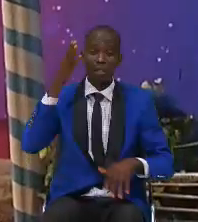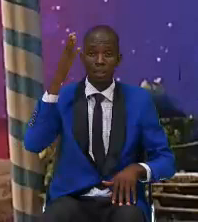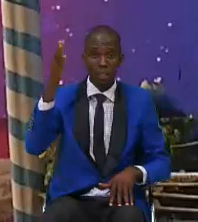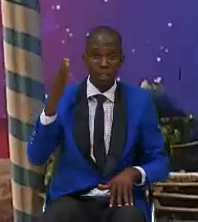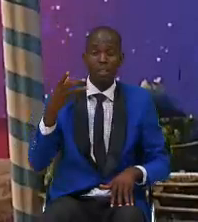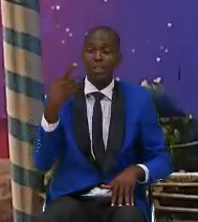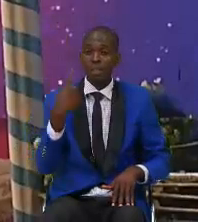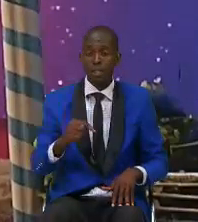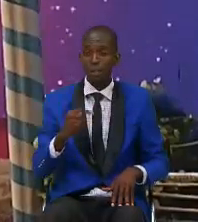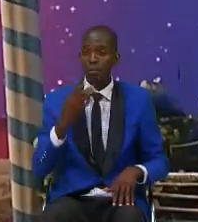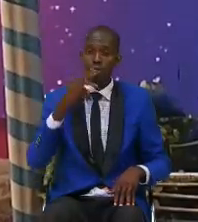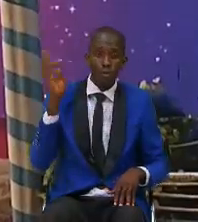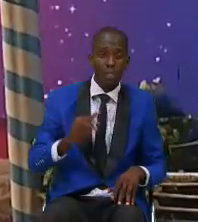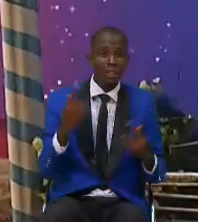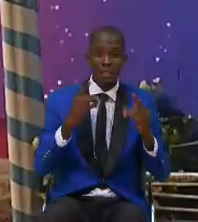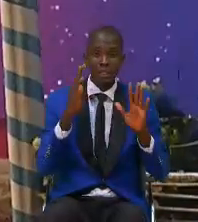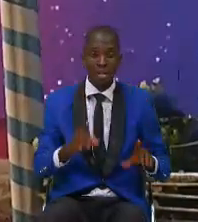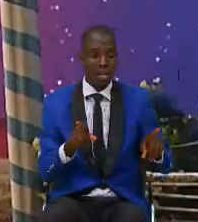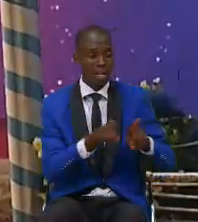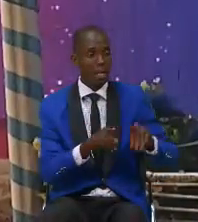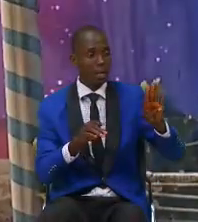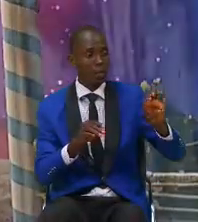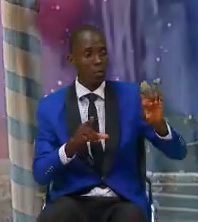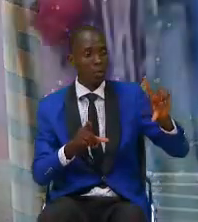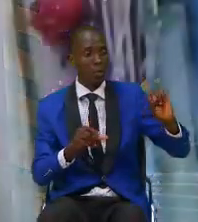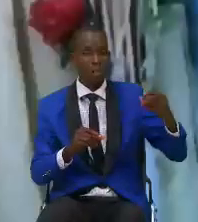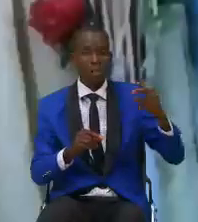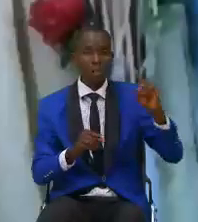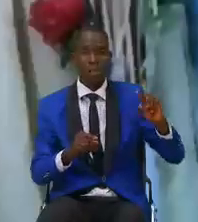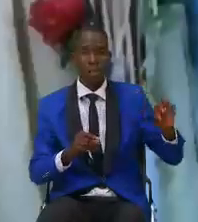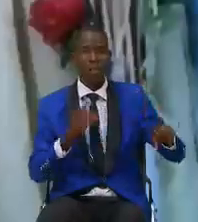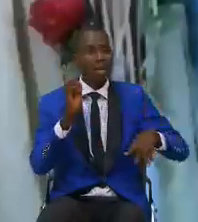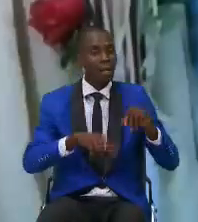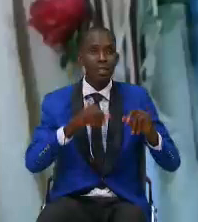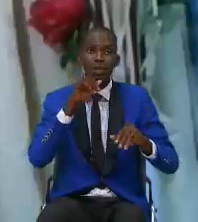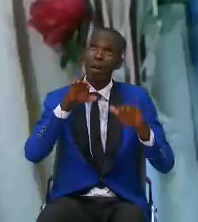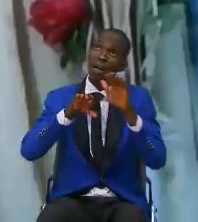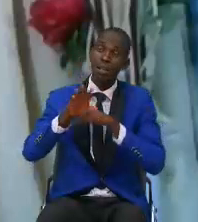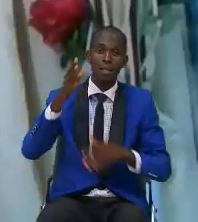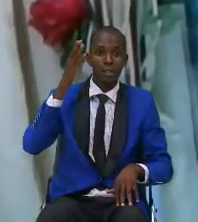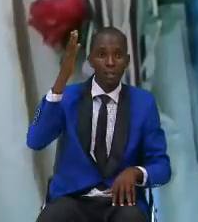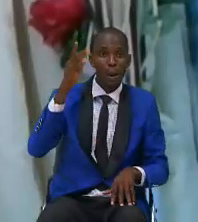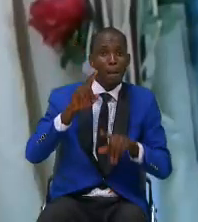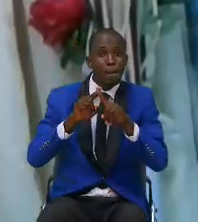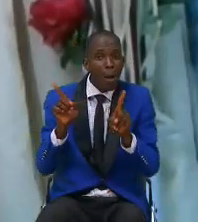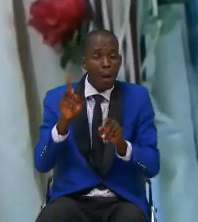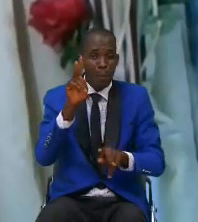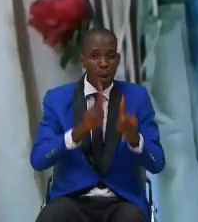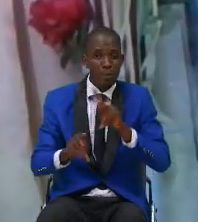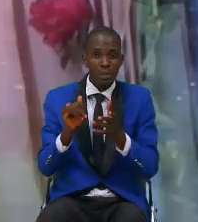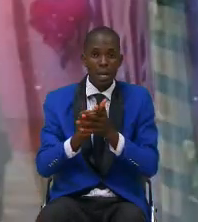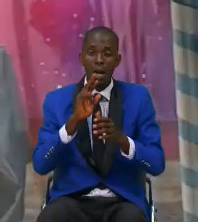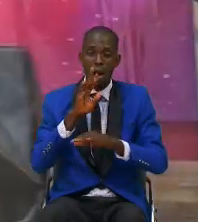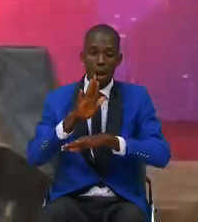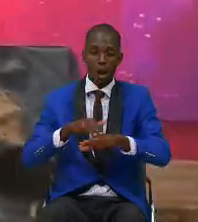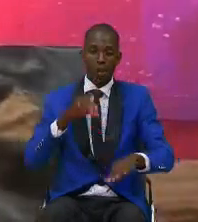going to crawl in. They are not going to ever get in. They'll be like a Belshazzar. But when the saints of God, the people who are washed